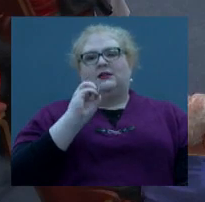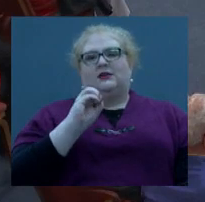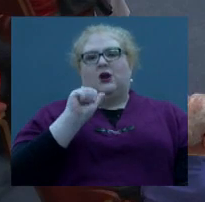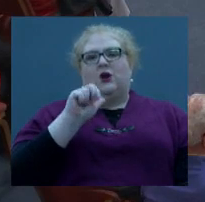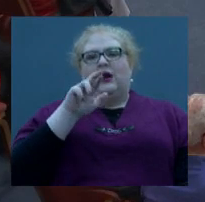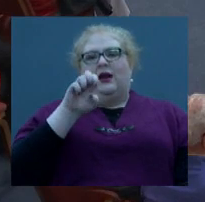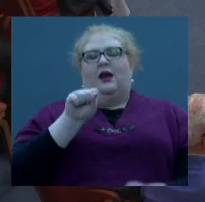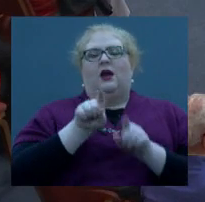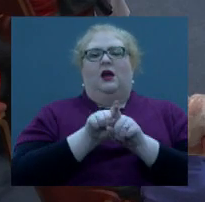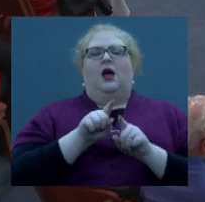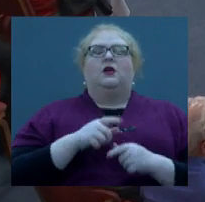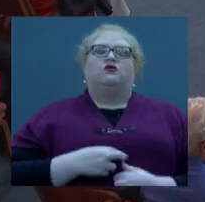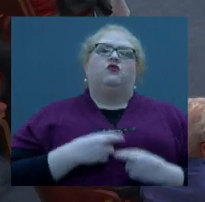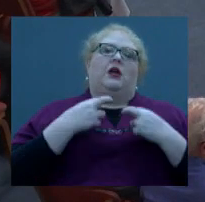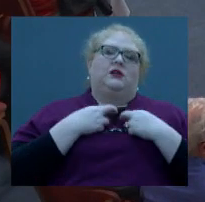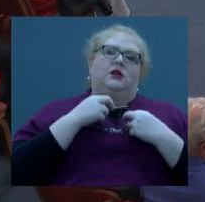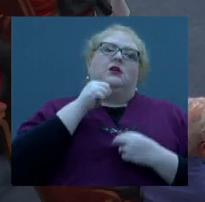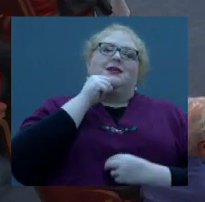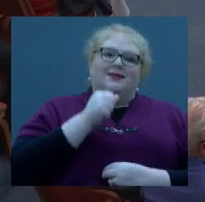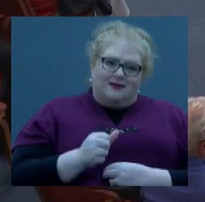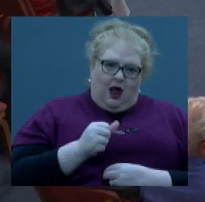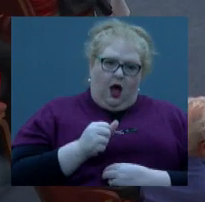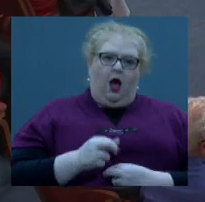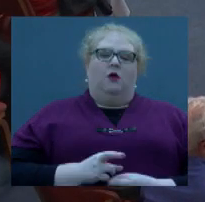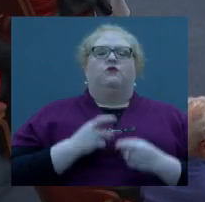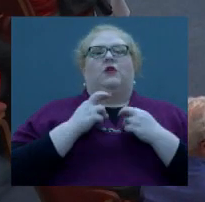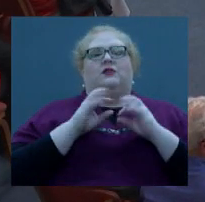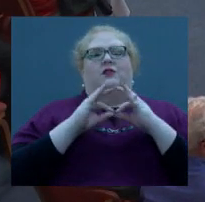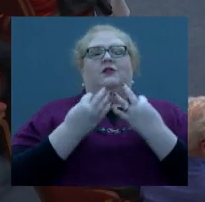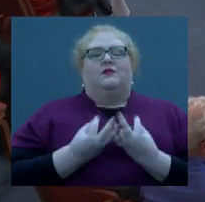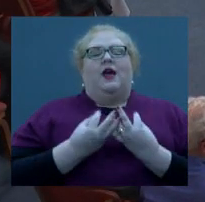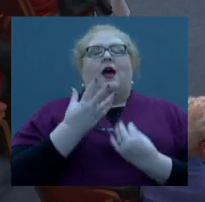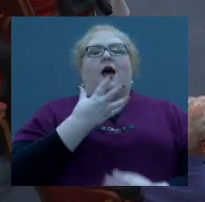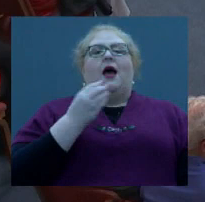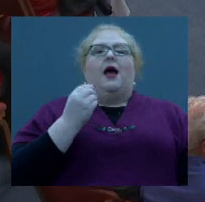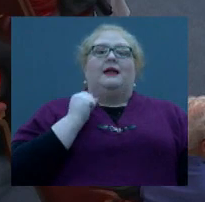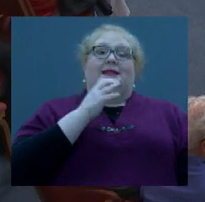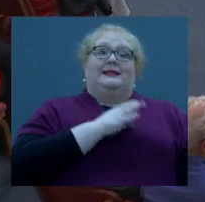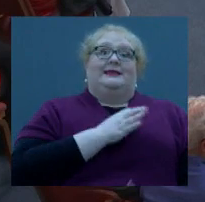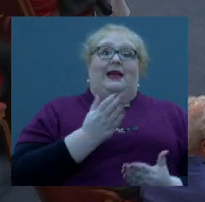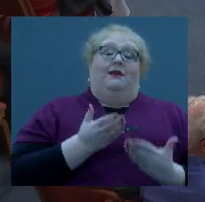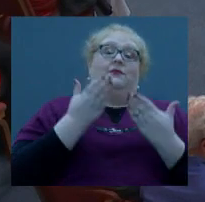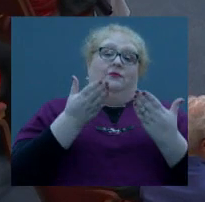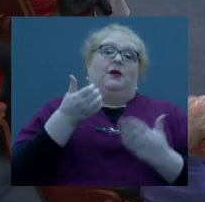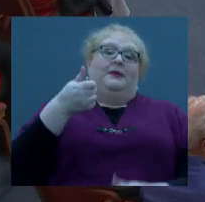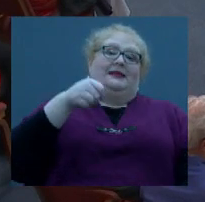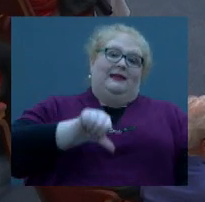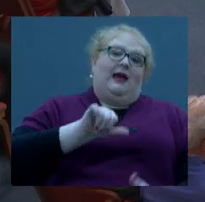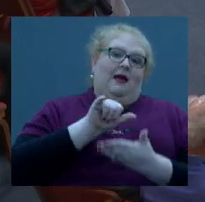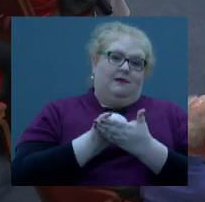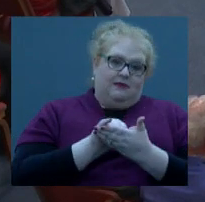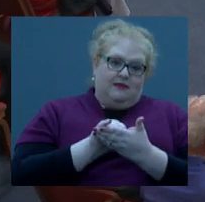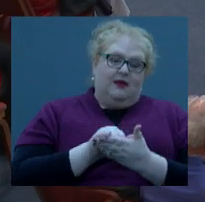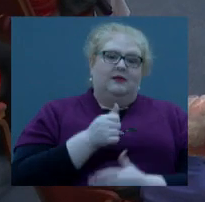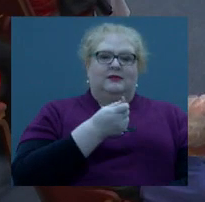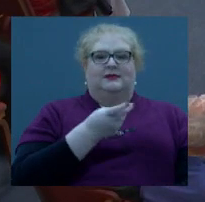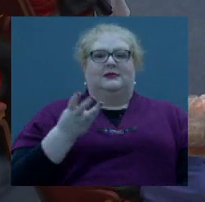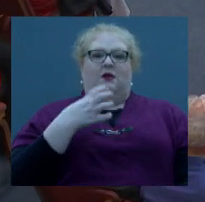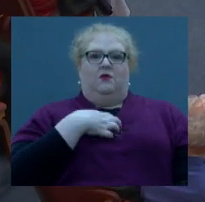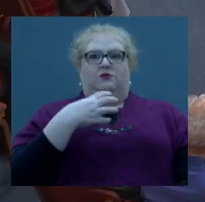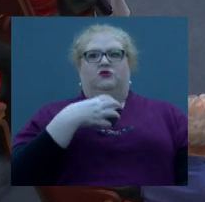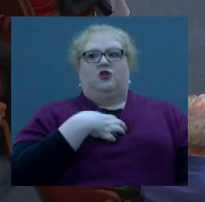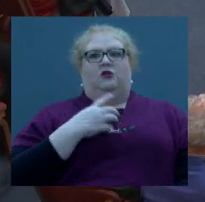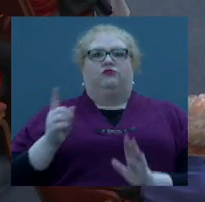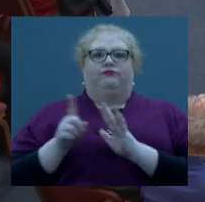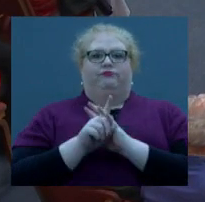shown as residential non-multifamily. Staff recommended denial of this proposal. Several objectors spoke to the